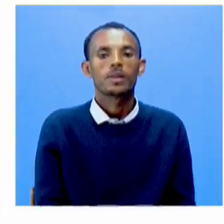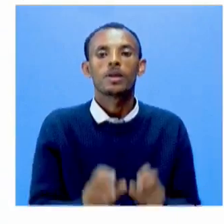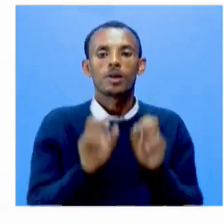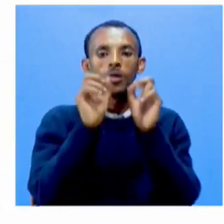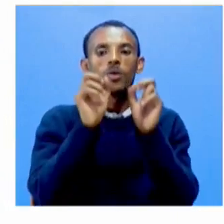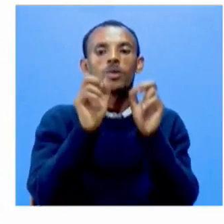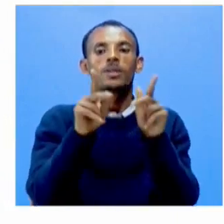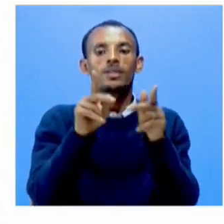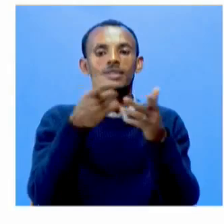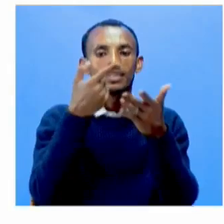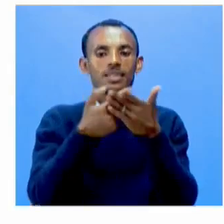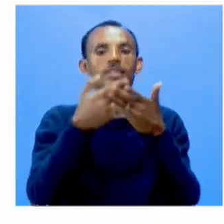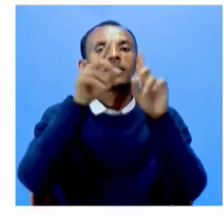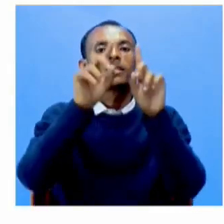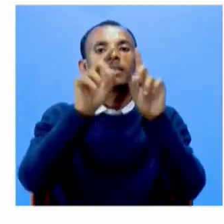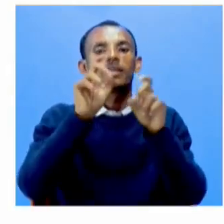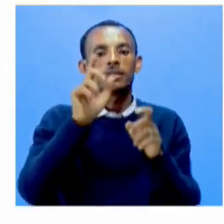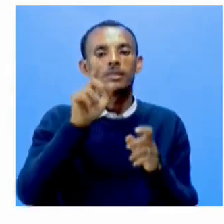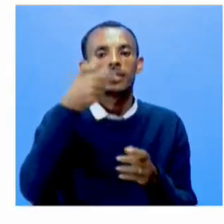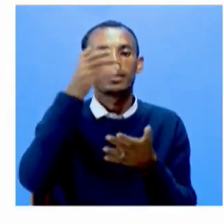Okay, this test says